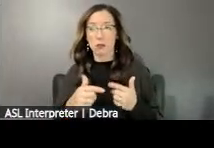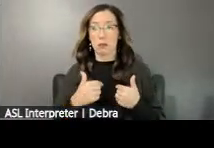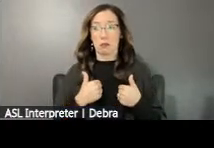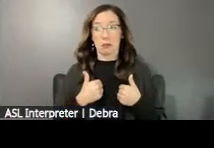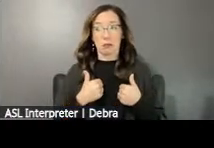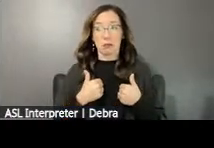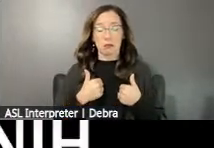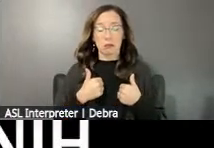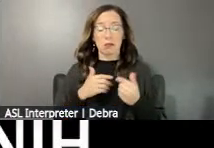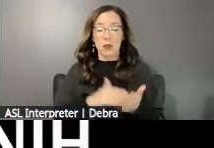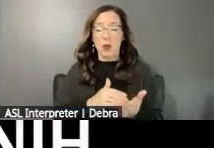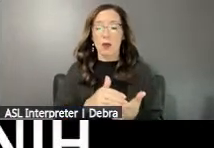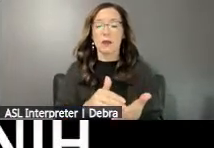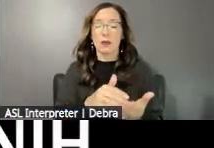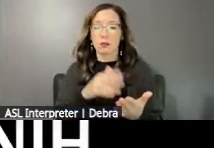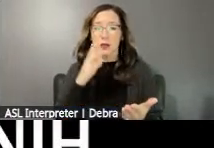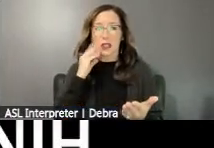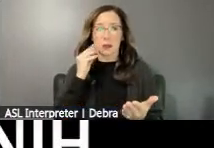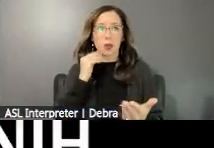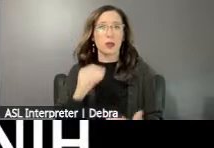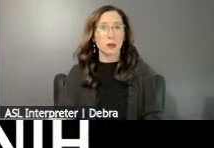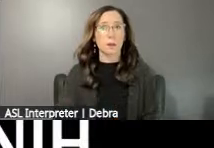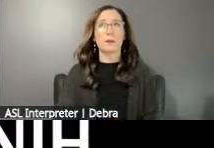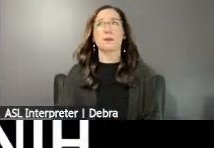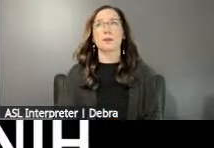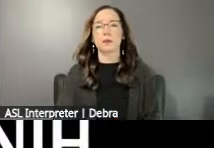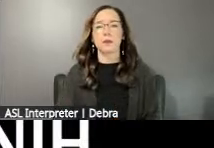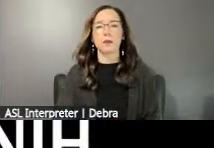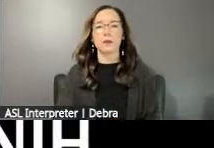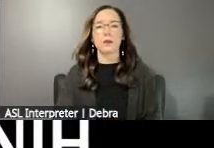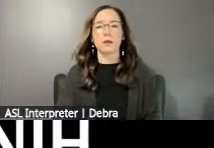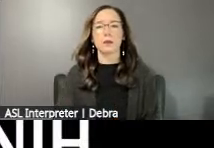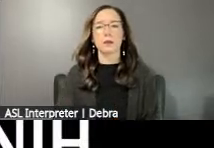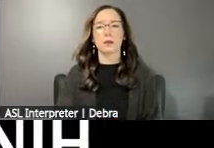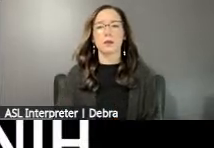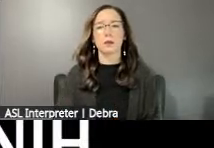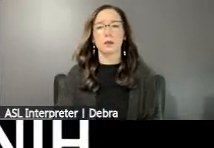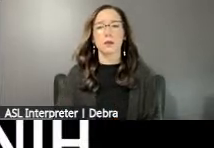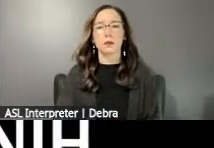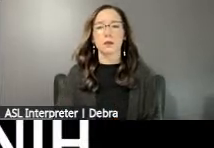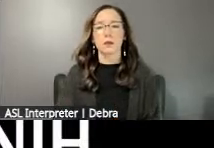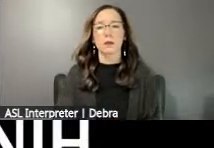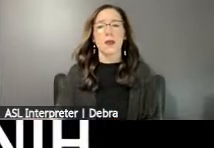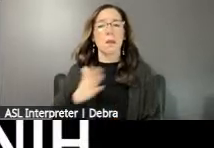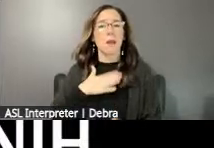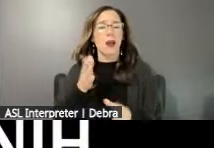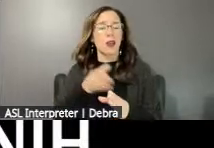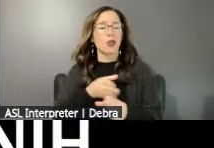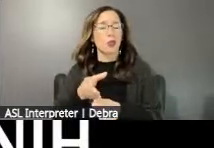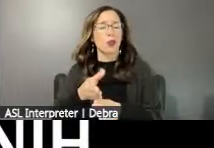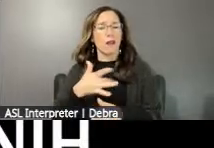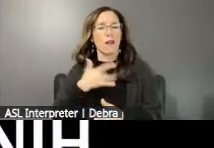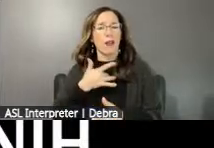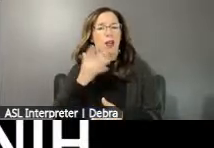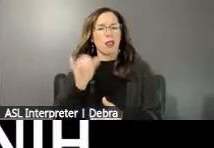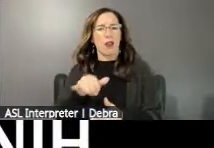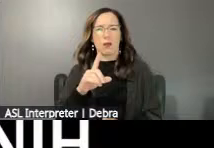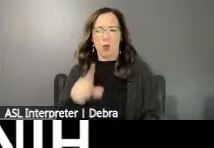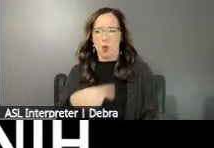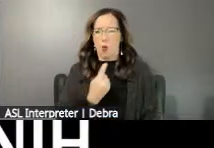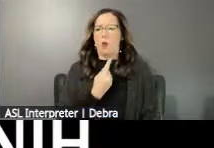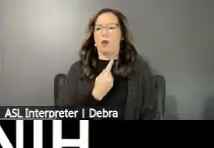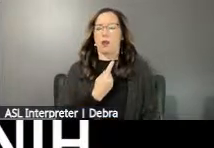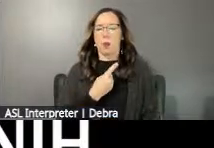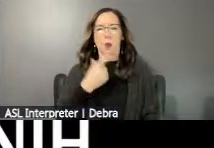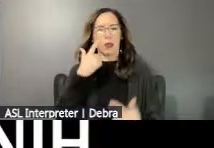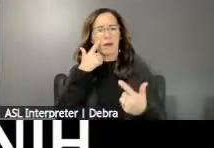have often faced. And early in my career, I really felt that feeling of being the only one with vision